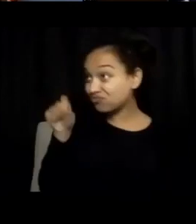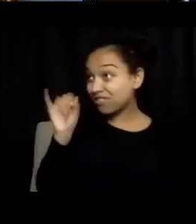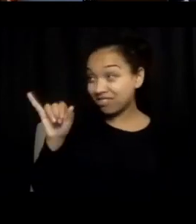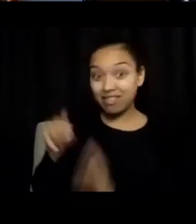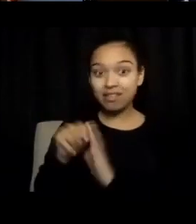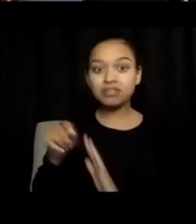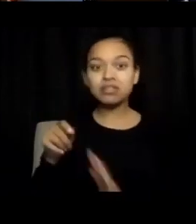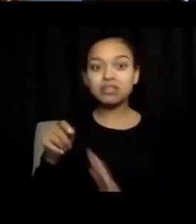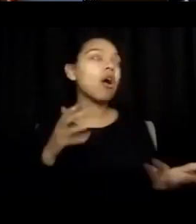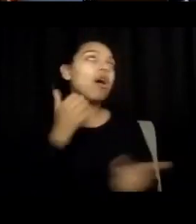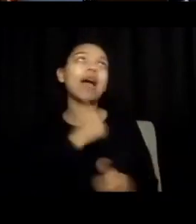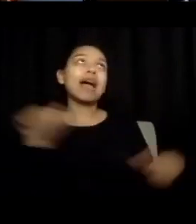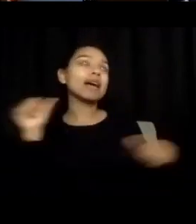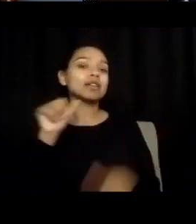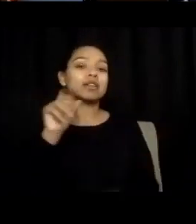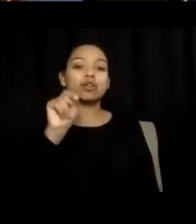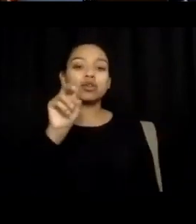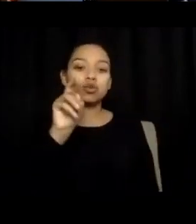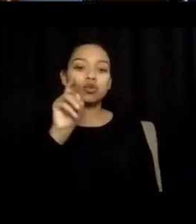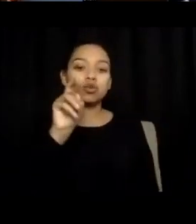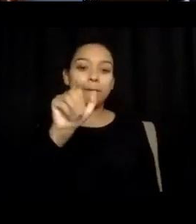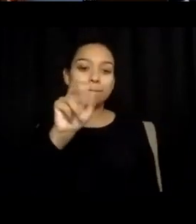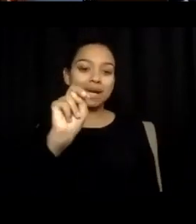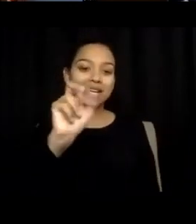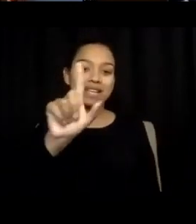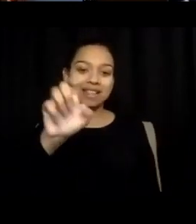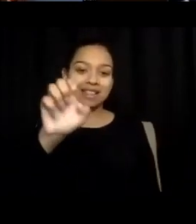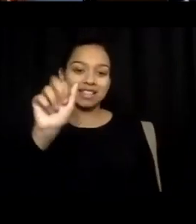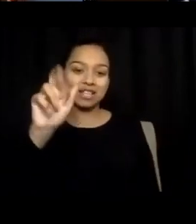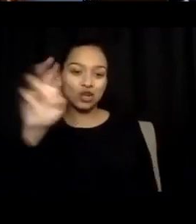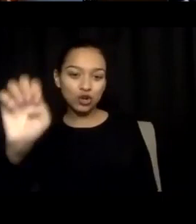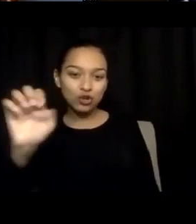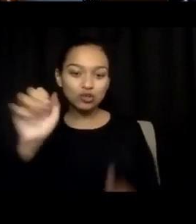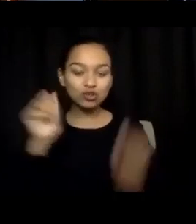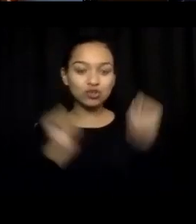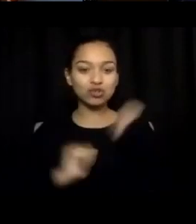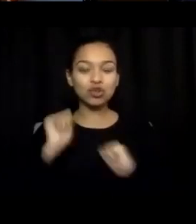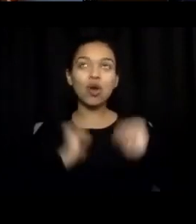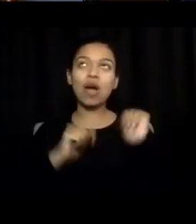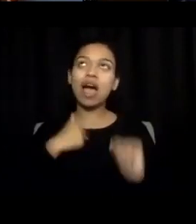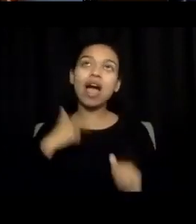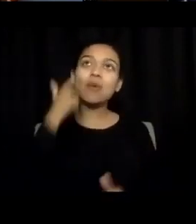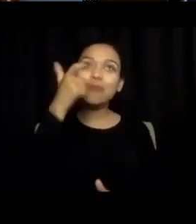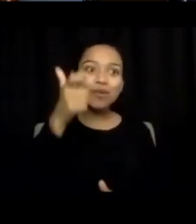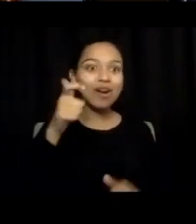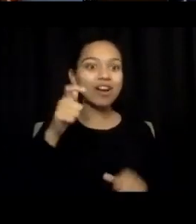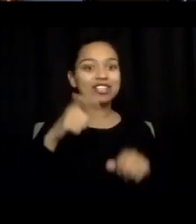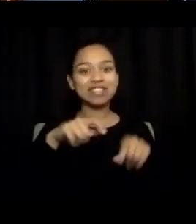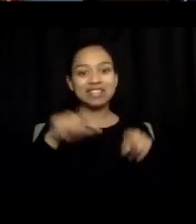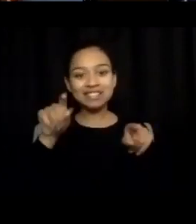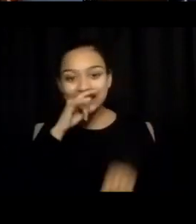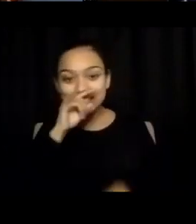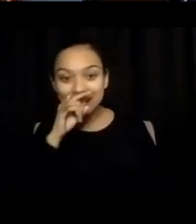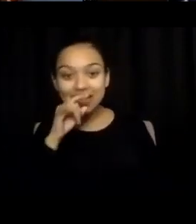Norman Lear show. Mary Tyler Moore, I watched as a kid. And interestingly enough, I was sent